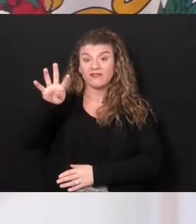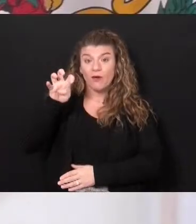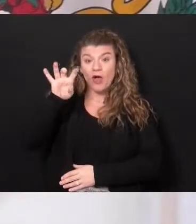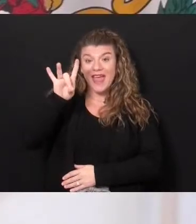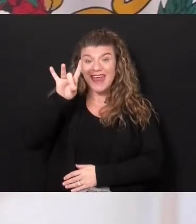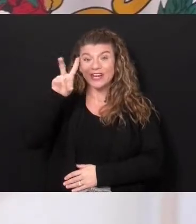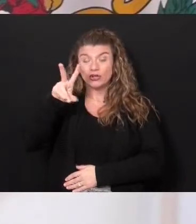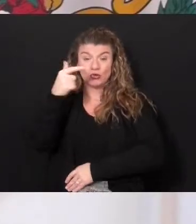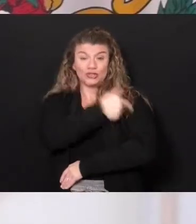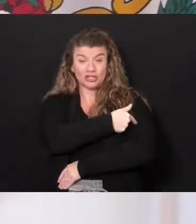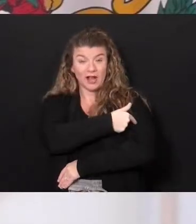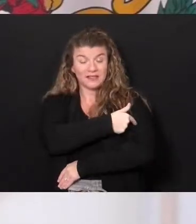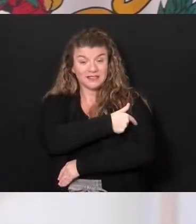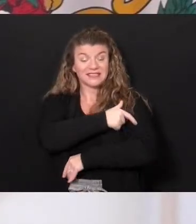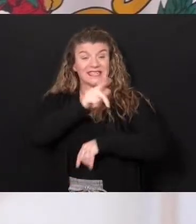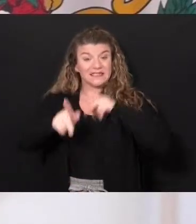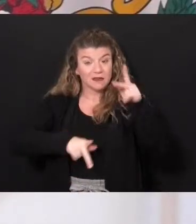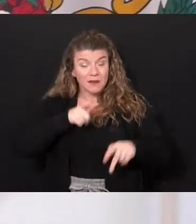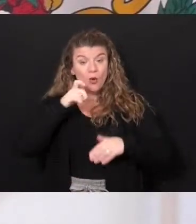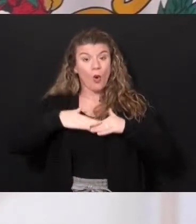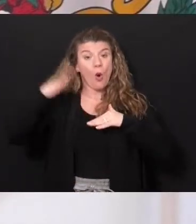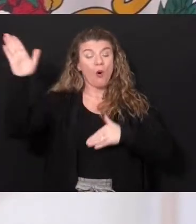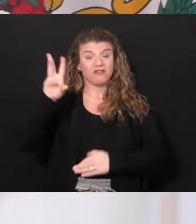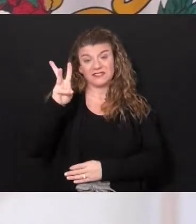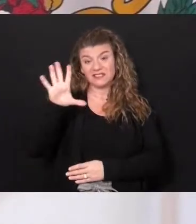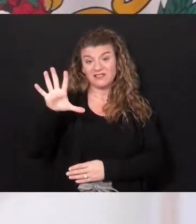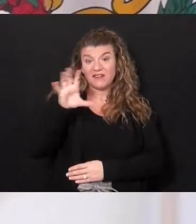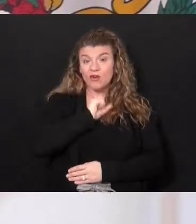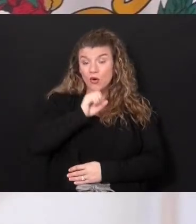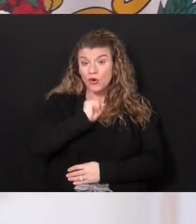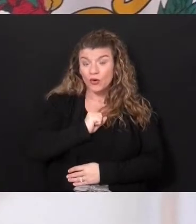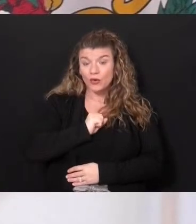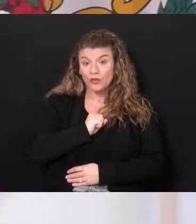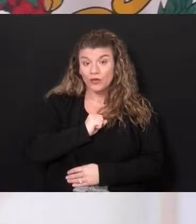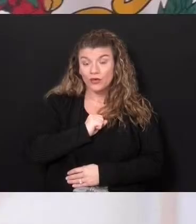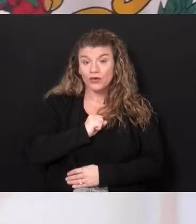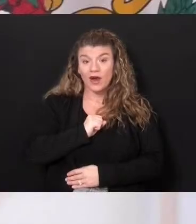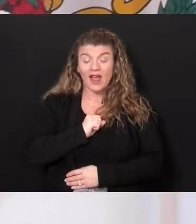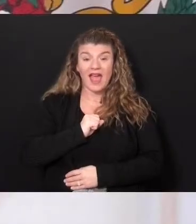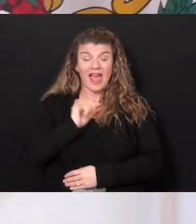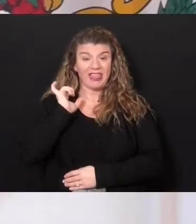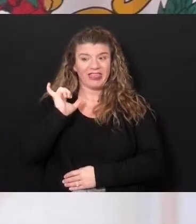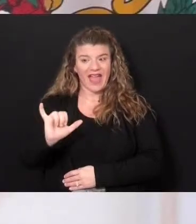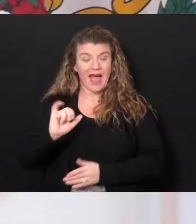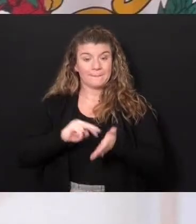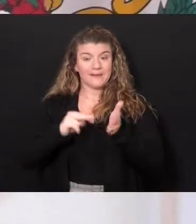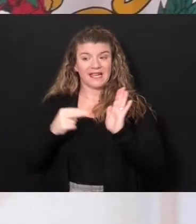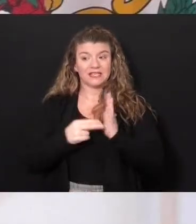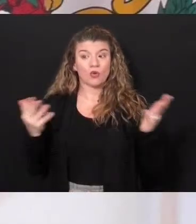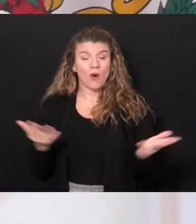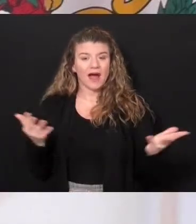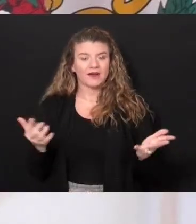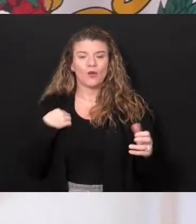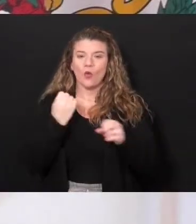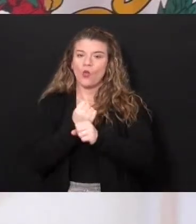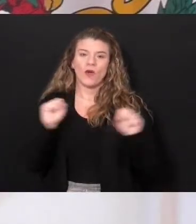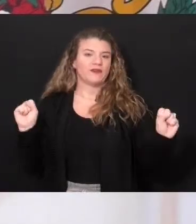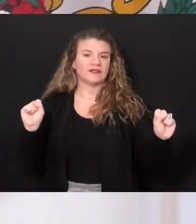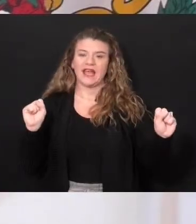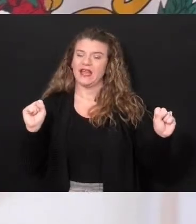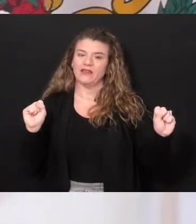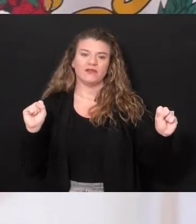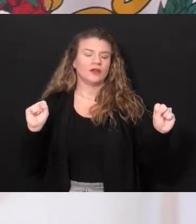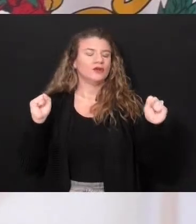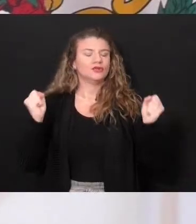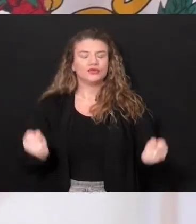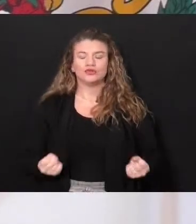92,482 shots in arms of our people over 65 and older, and the odds are we have saved thousands